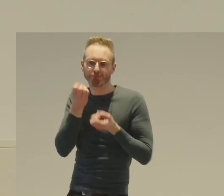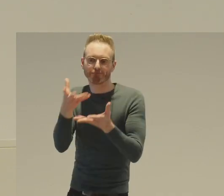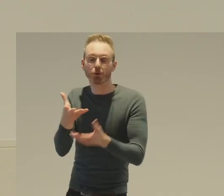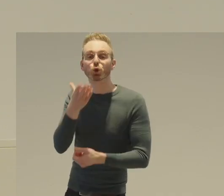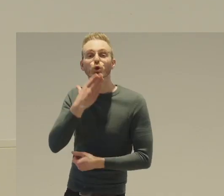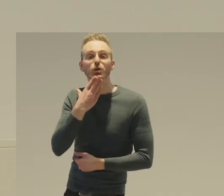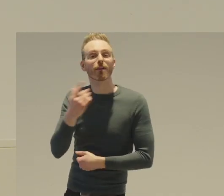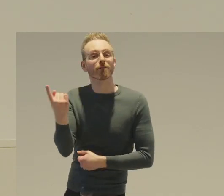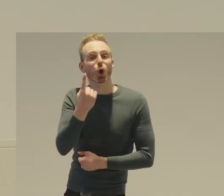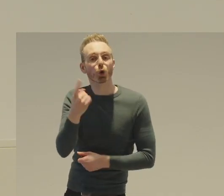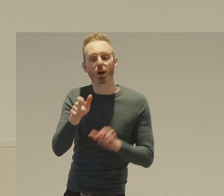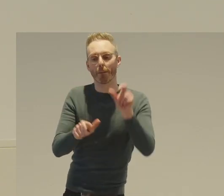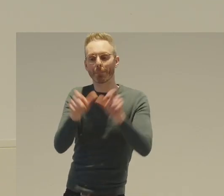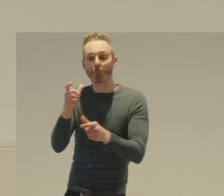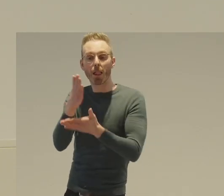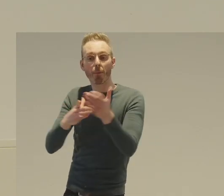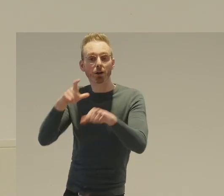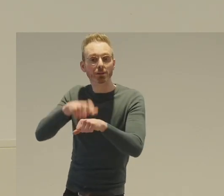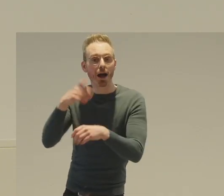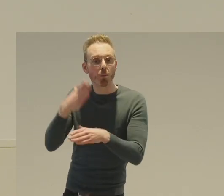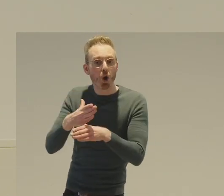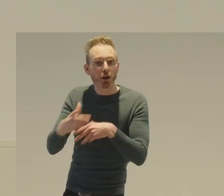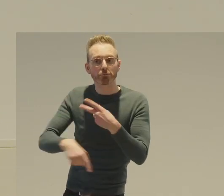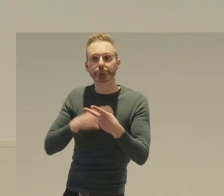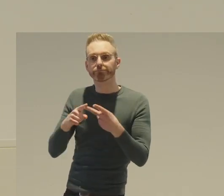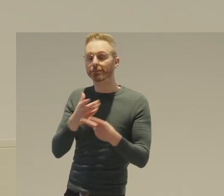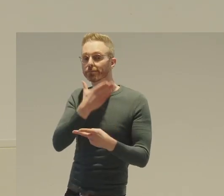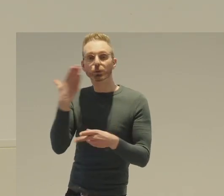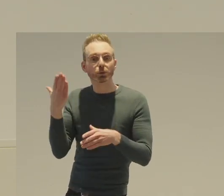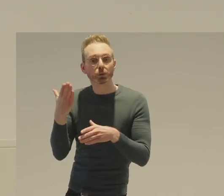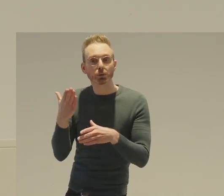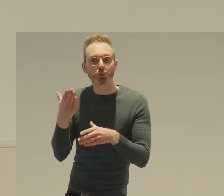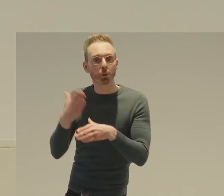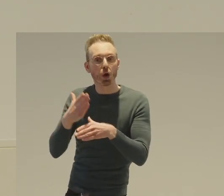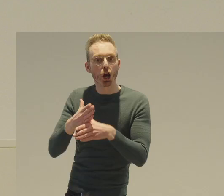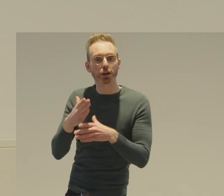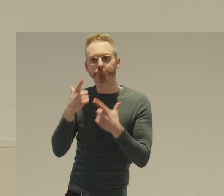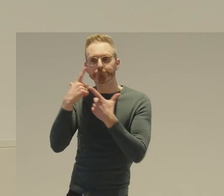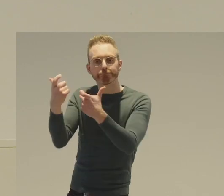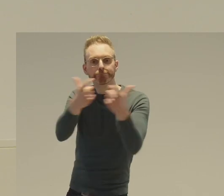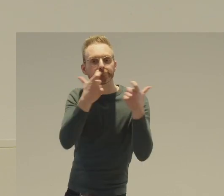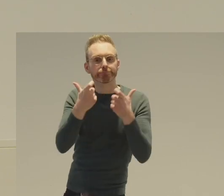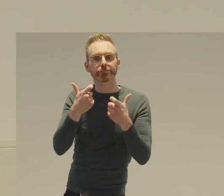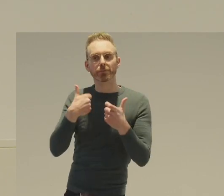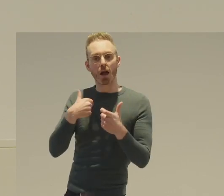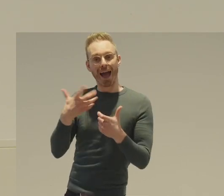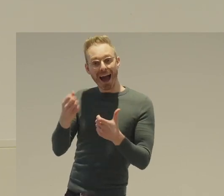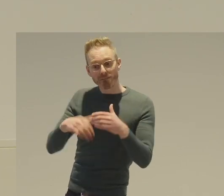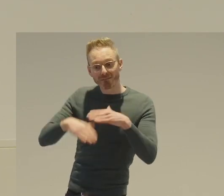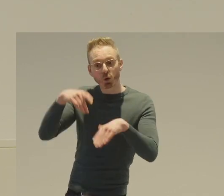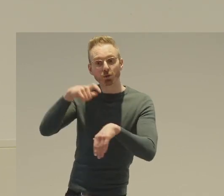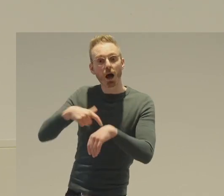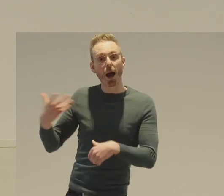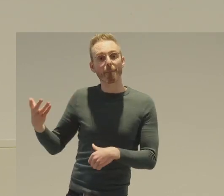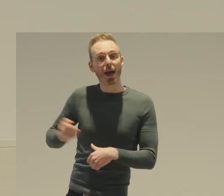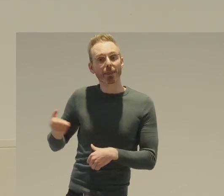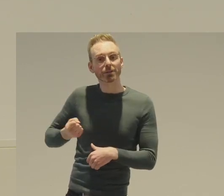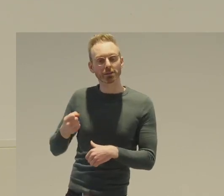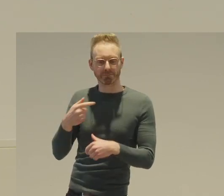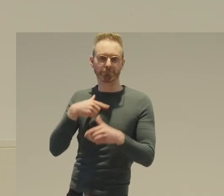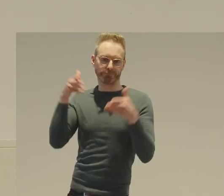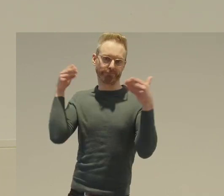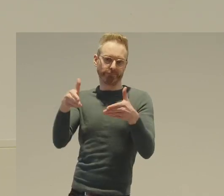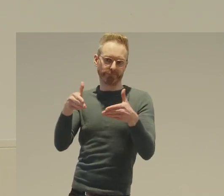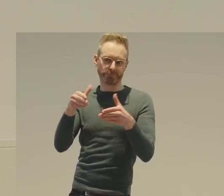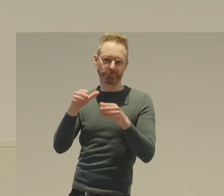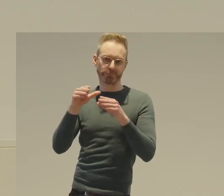So still need to stay on the benefits and keep their benefits while working a little bit. So the first thing to say is that